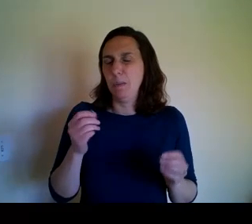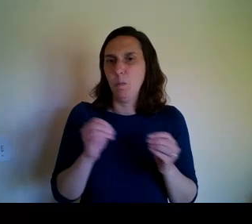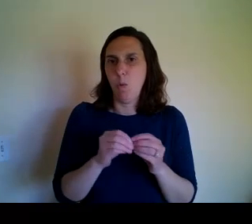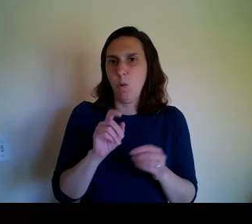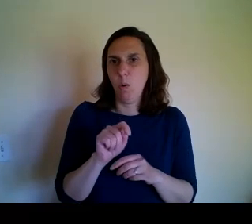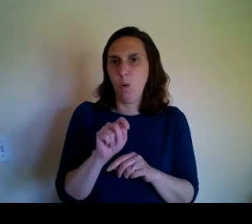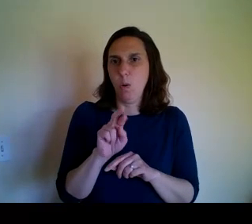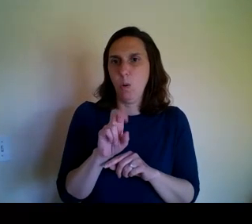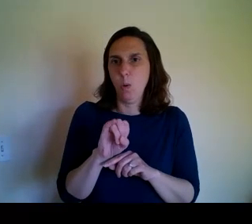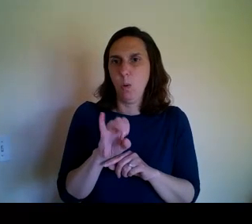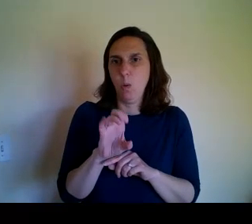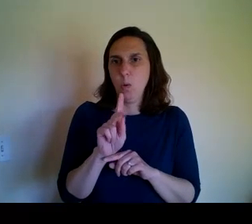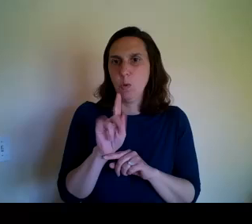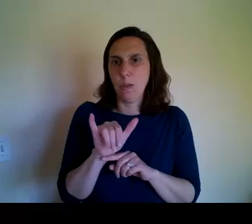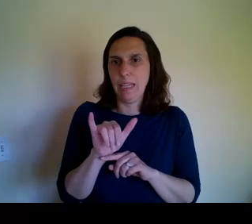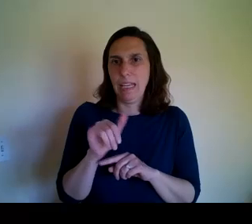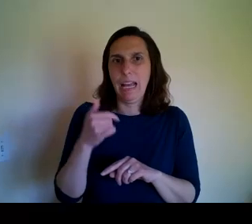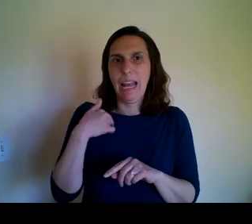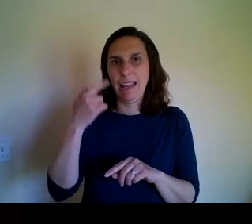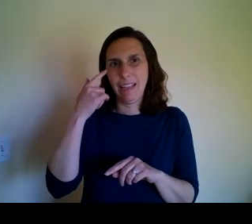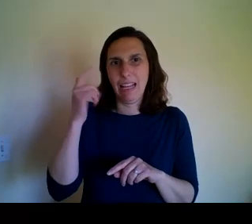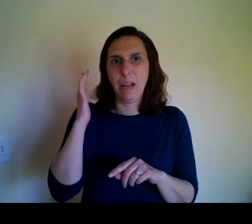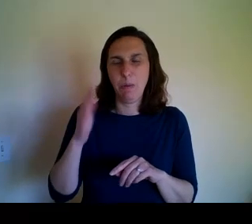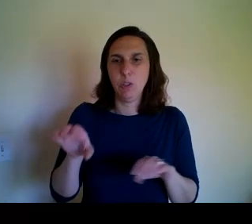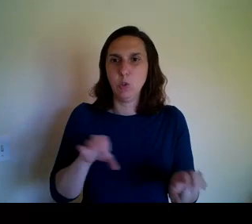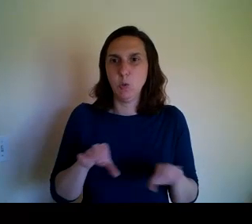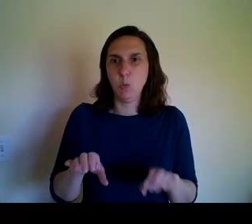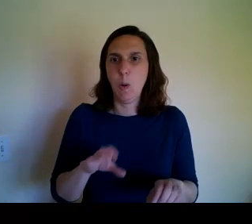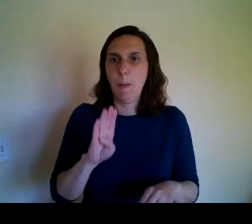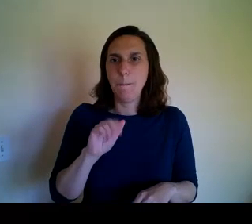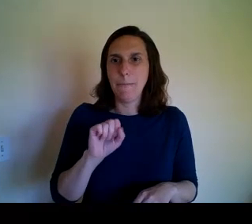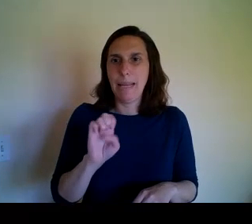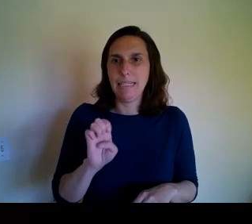think I want to take it to base b. B to the y